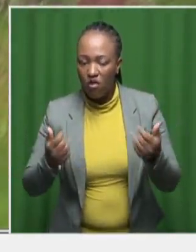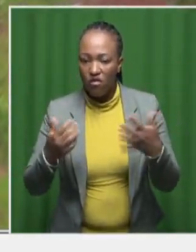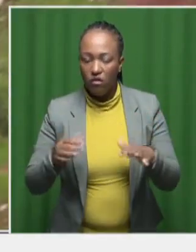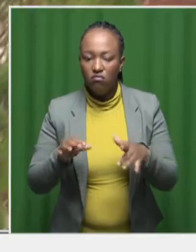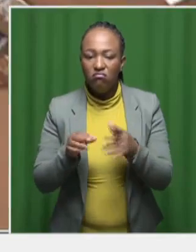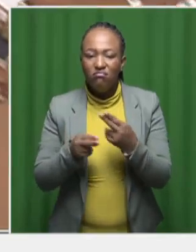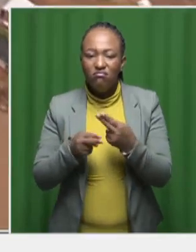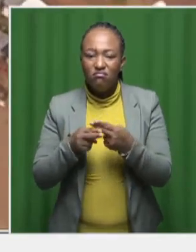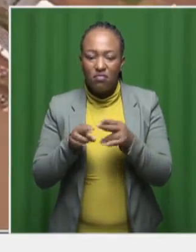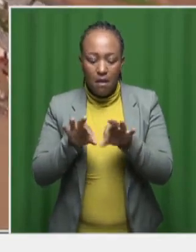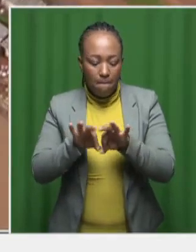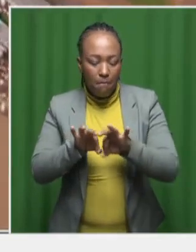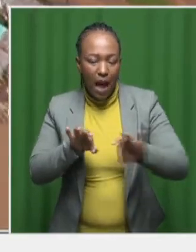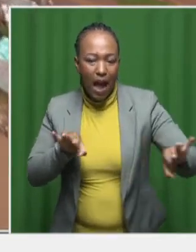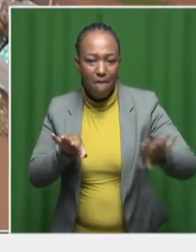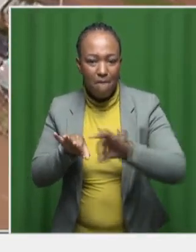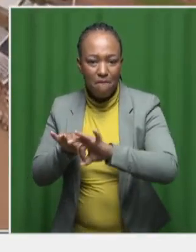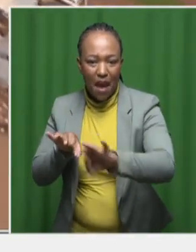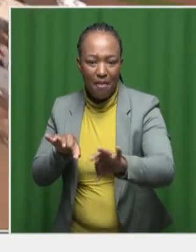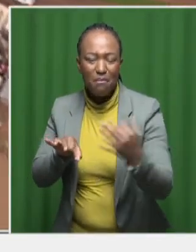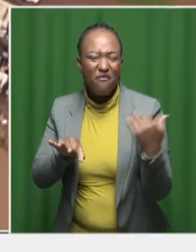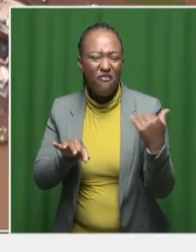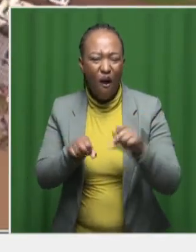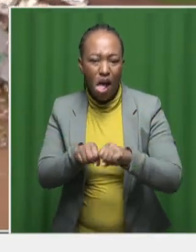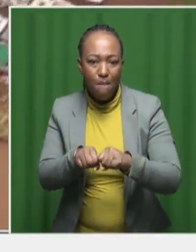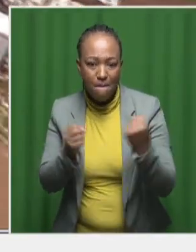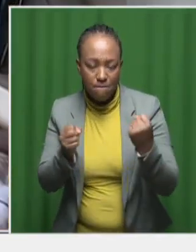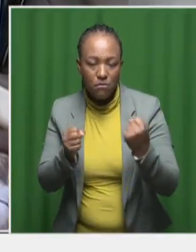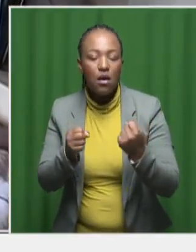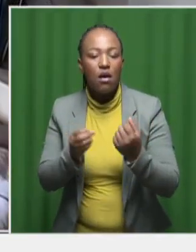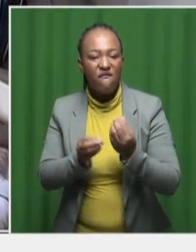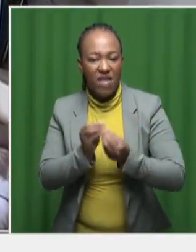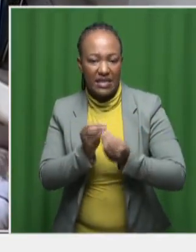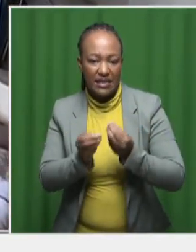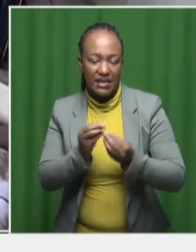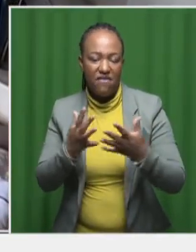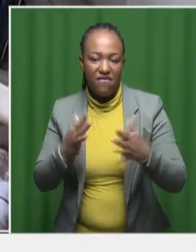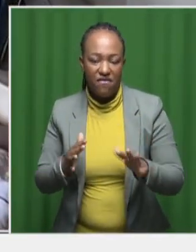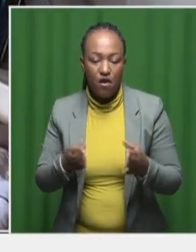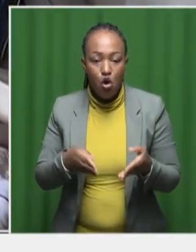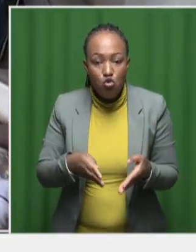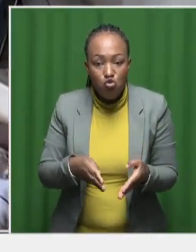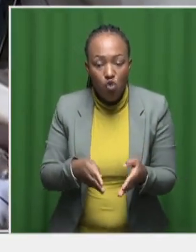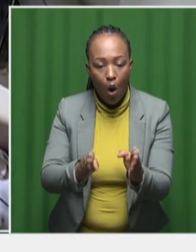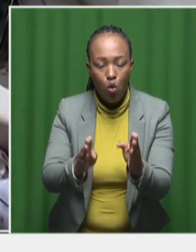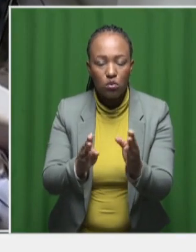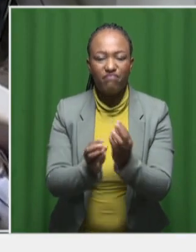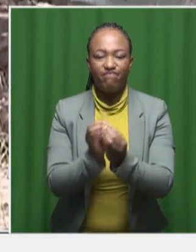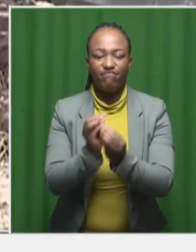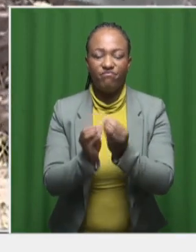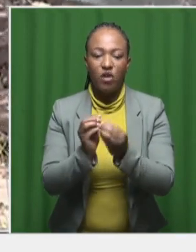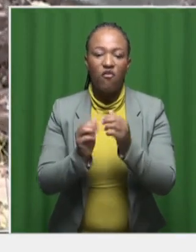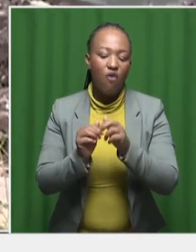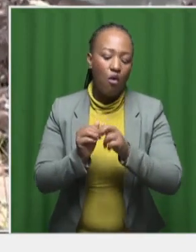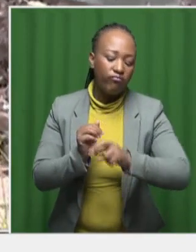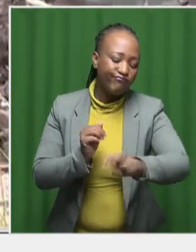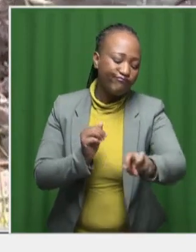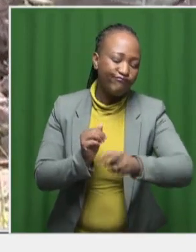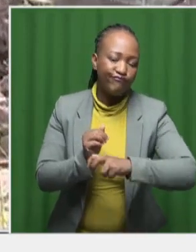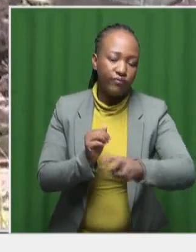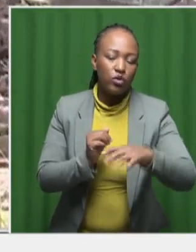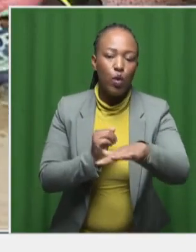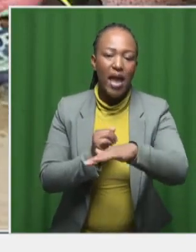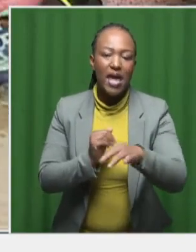piping that was broken by the floods, and we are also dealing with the roads that are leading towards that industrial area. So it shows the